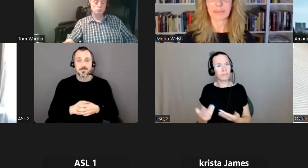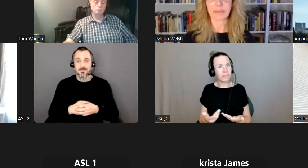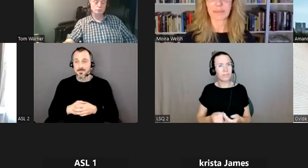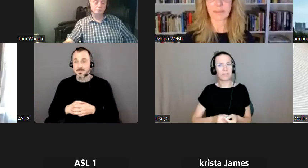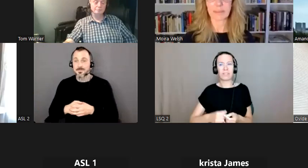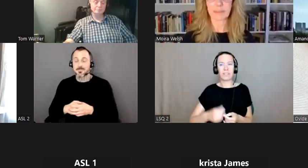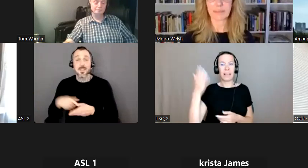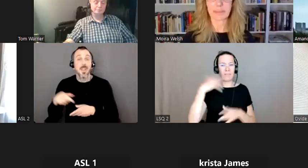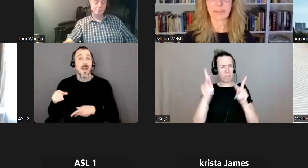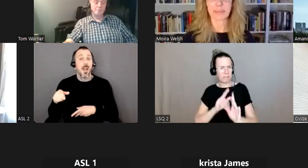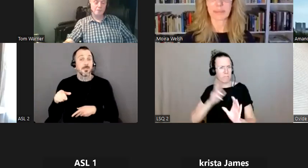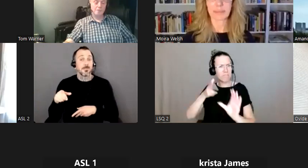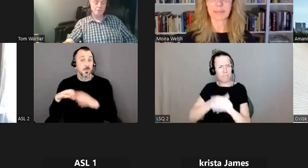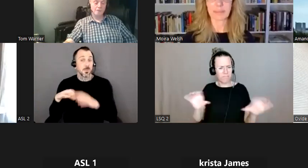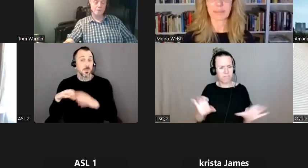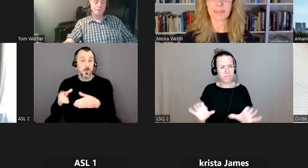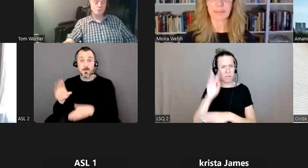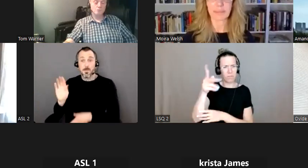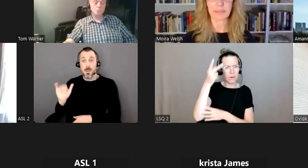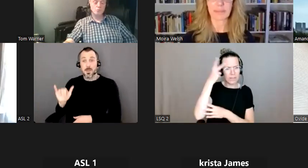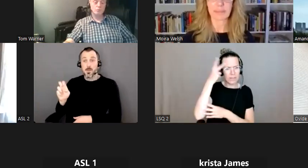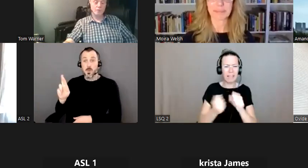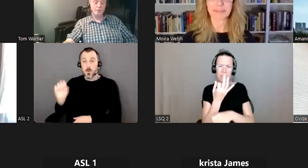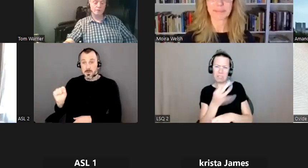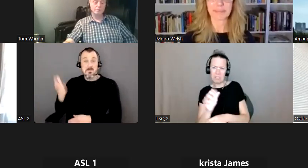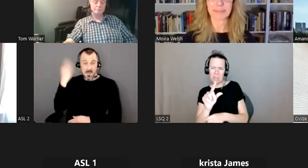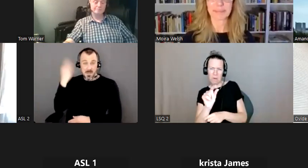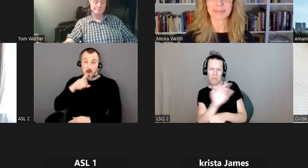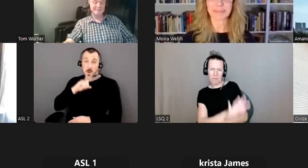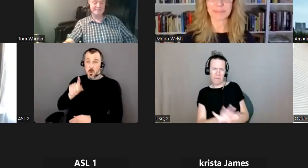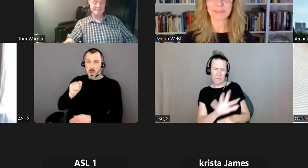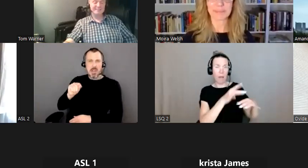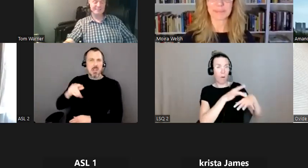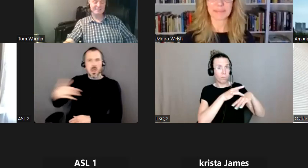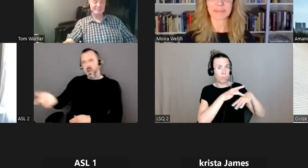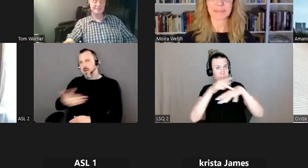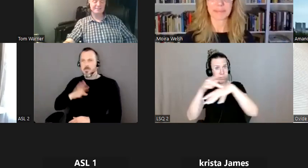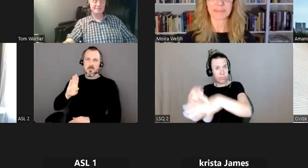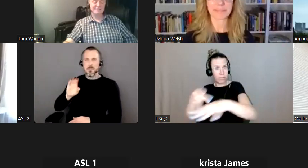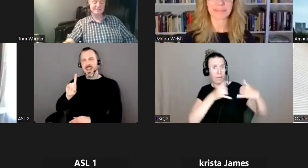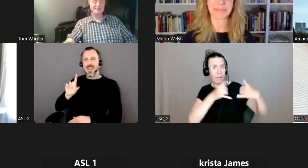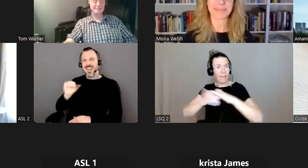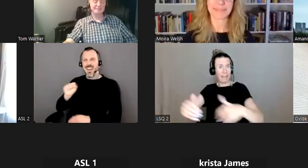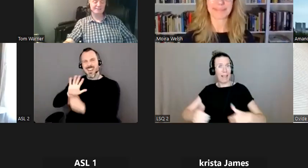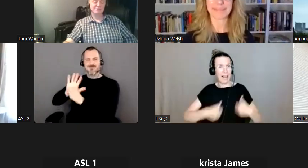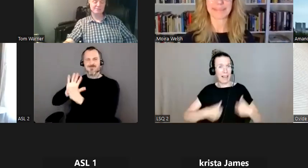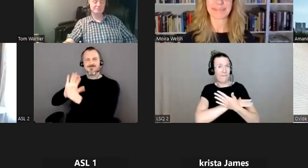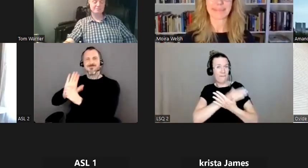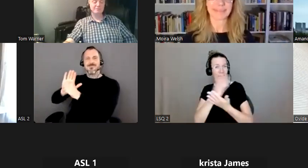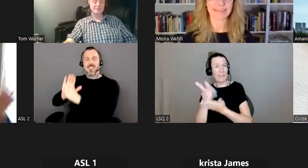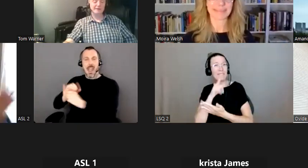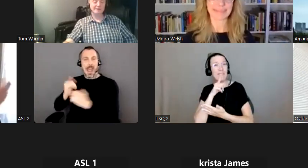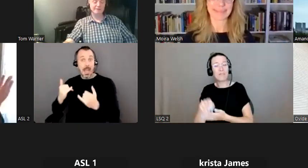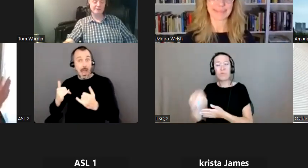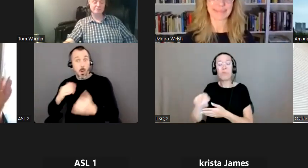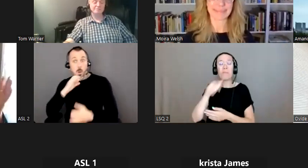their 20s are going to be badass activists in their 70s. I think we're seeing that. And you are. You so much. I